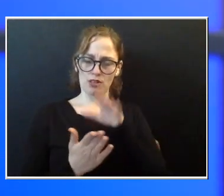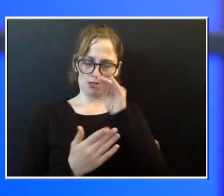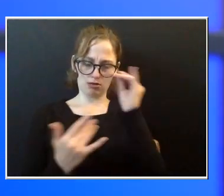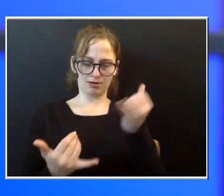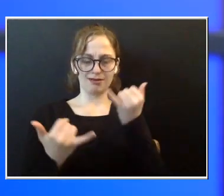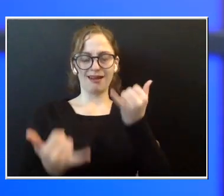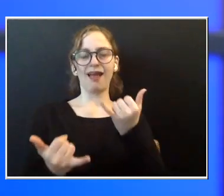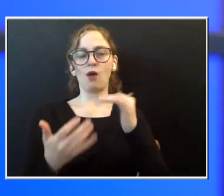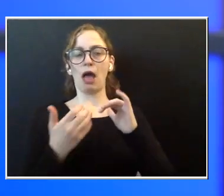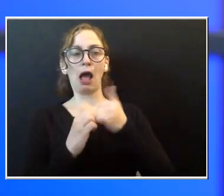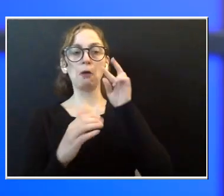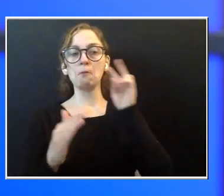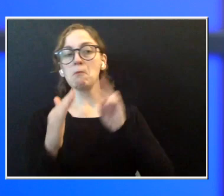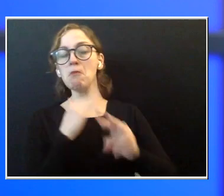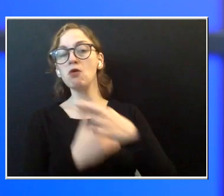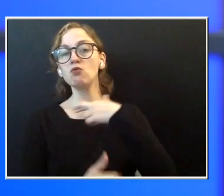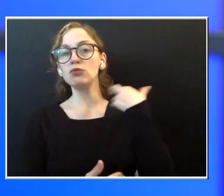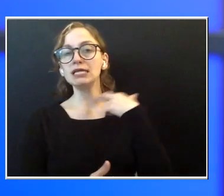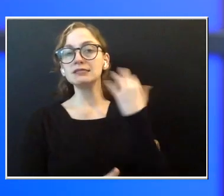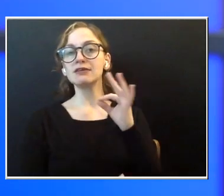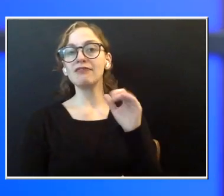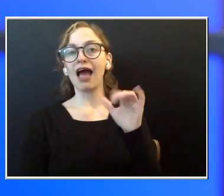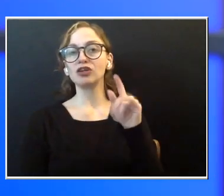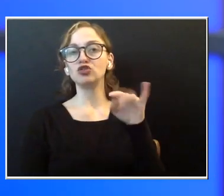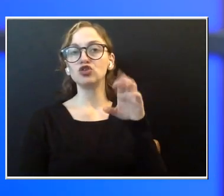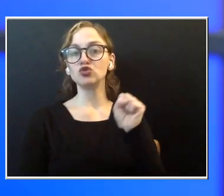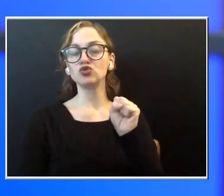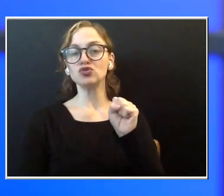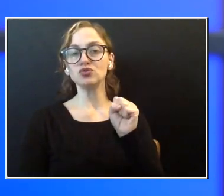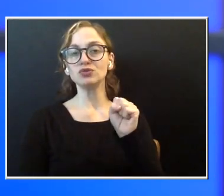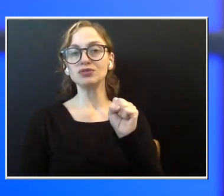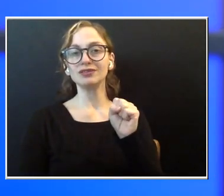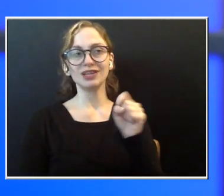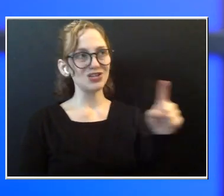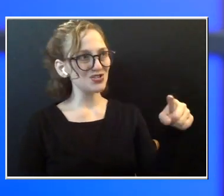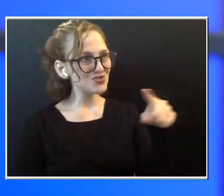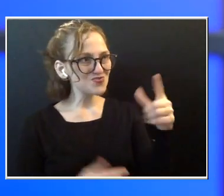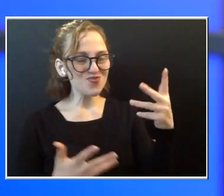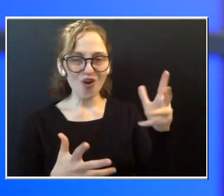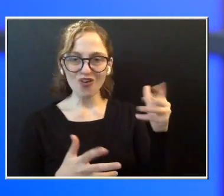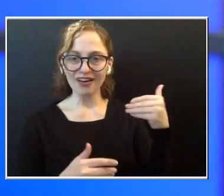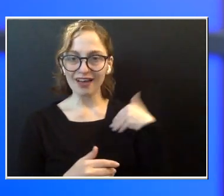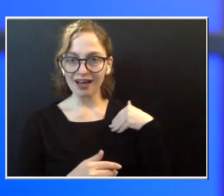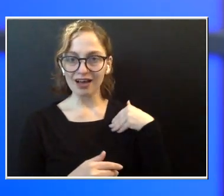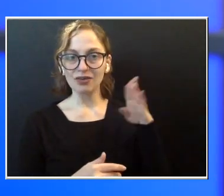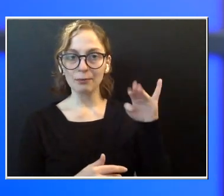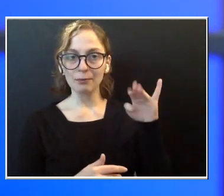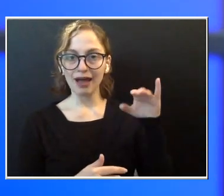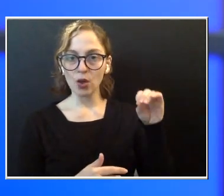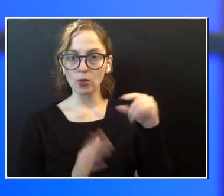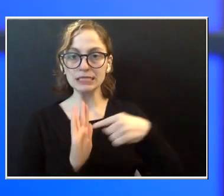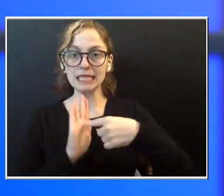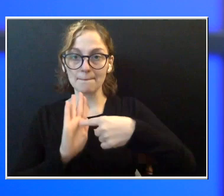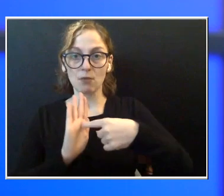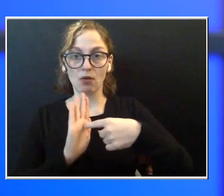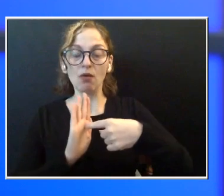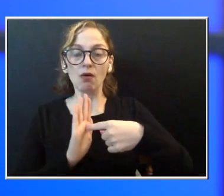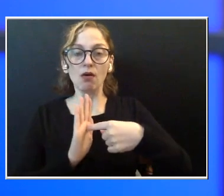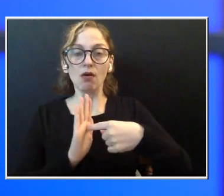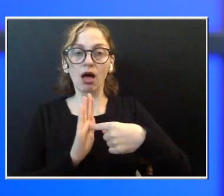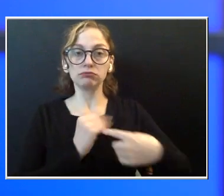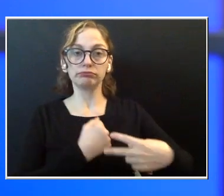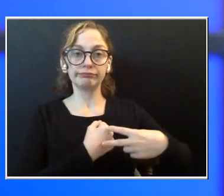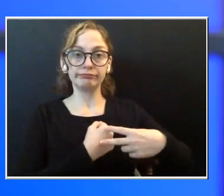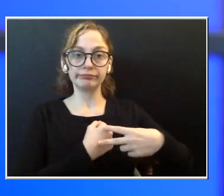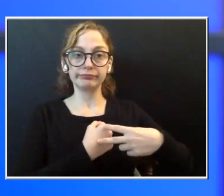from these biosamples. You had your biosample taken, and so over time, all of this information that